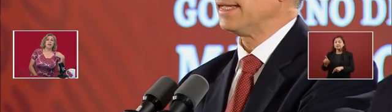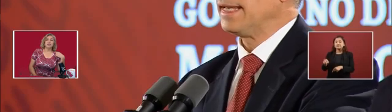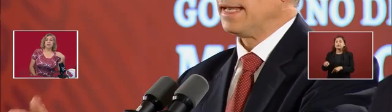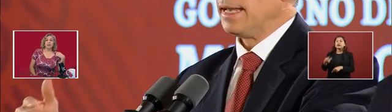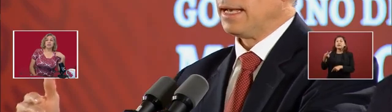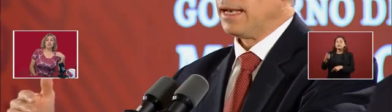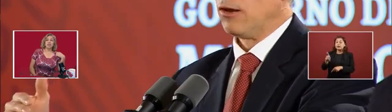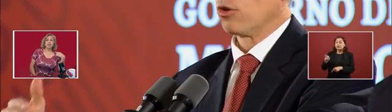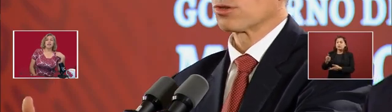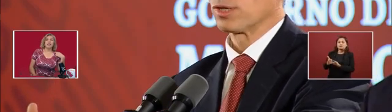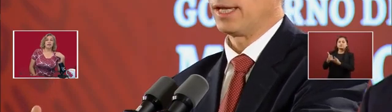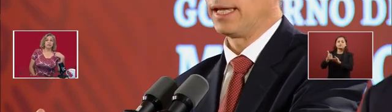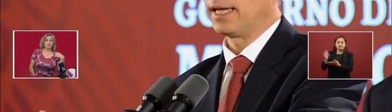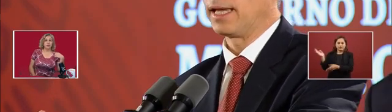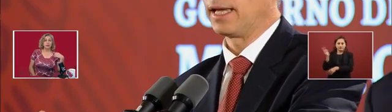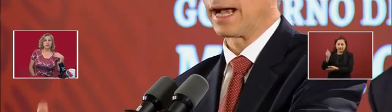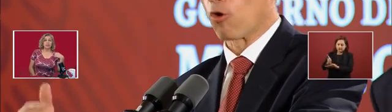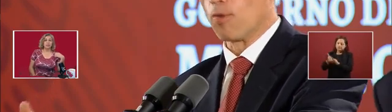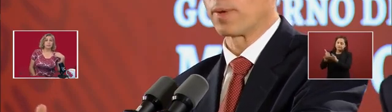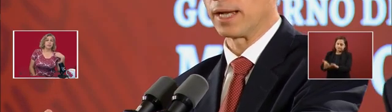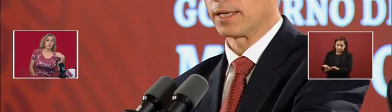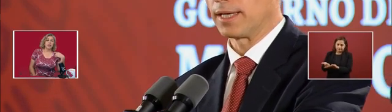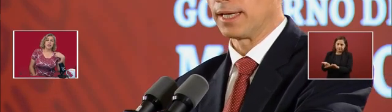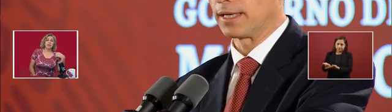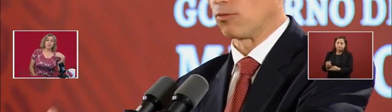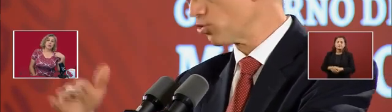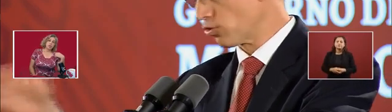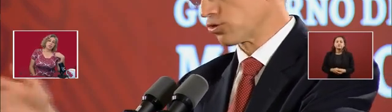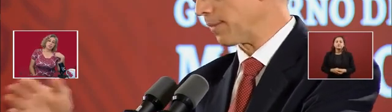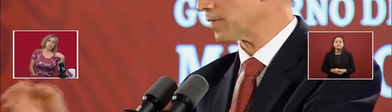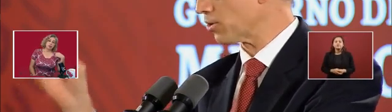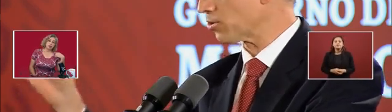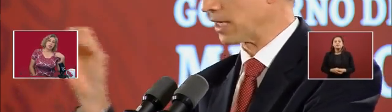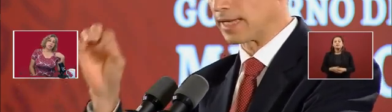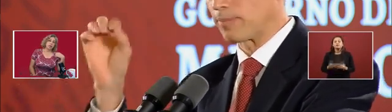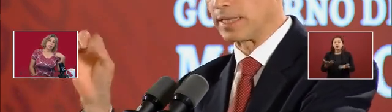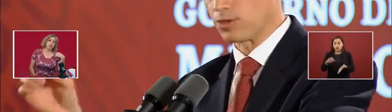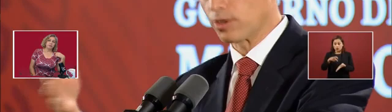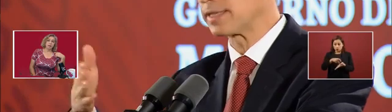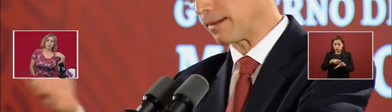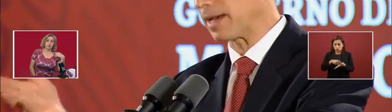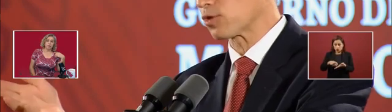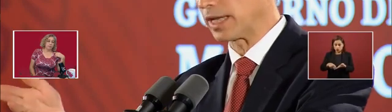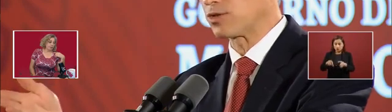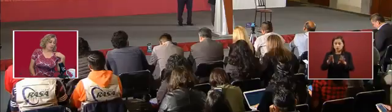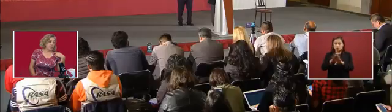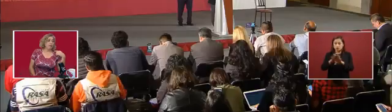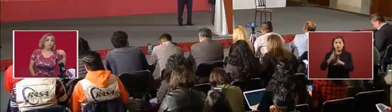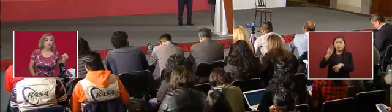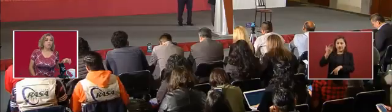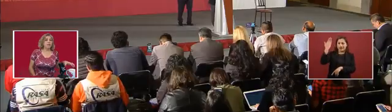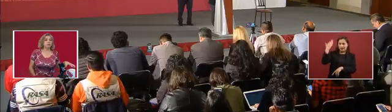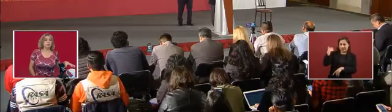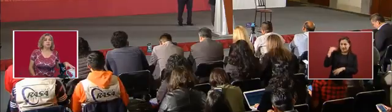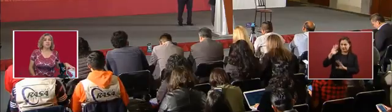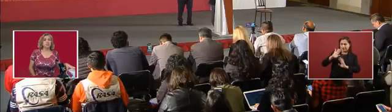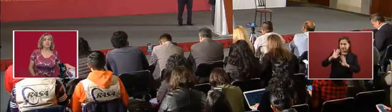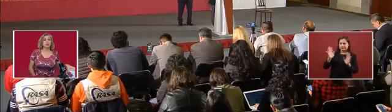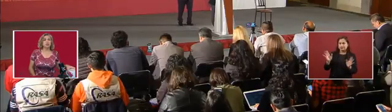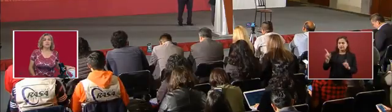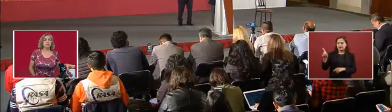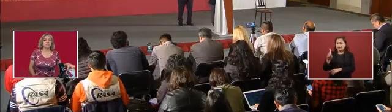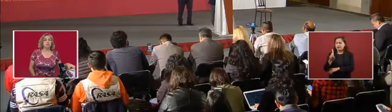que tienen mayor stigmatize transmisión del people dengue that have por more razones dengue, múltiples, be it for sociales, multiple climáticas, reasons, social, culturales, climatic, etc. you know, they might have